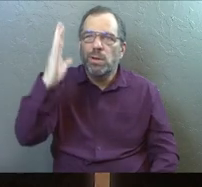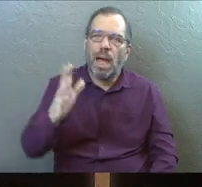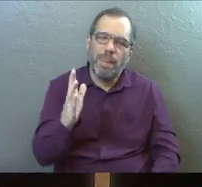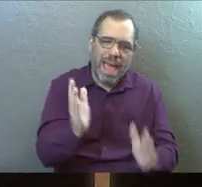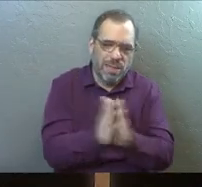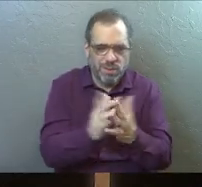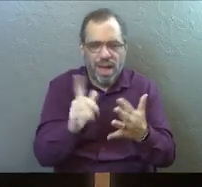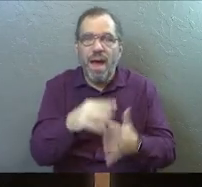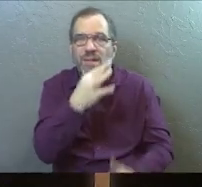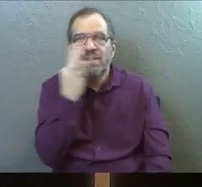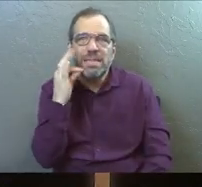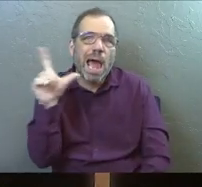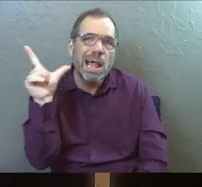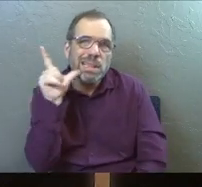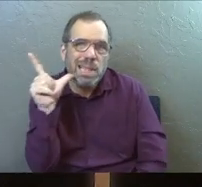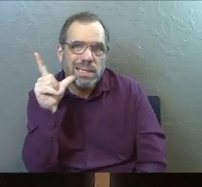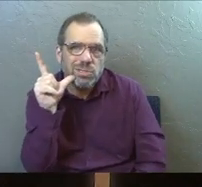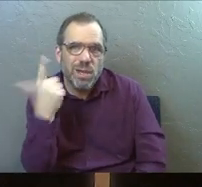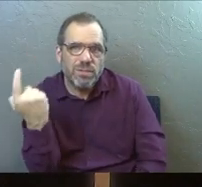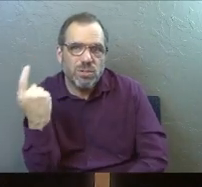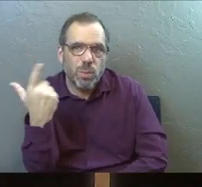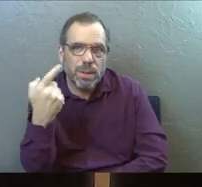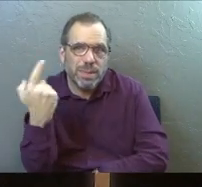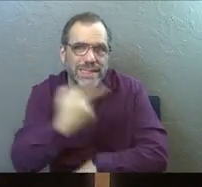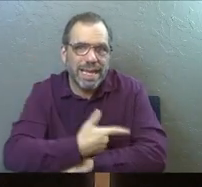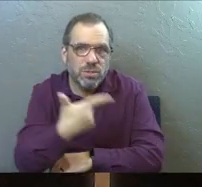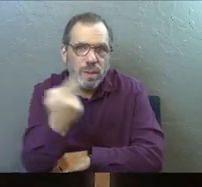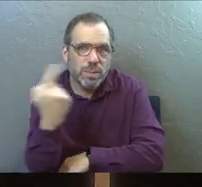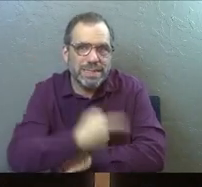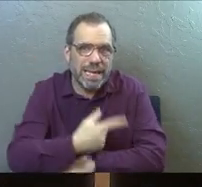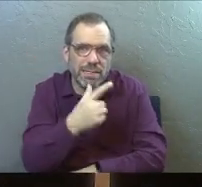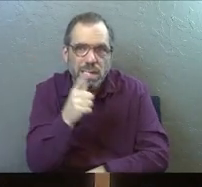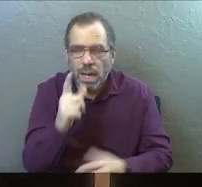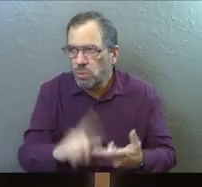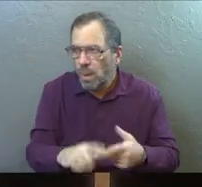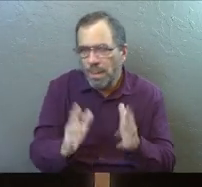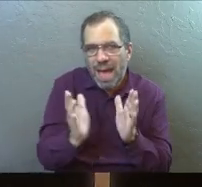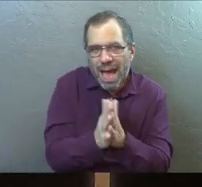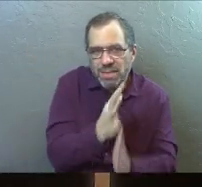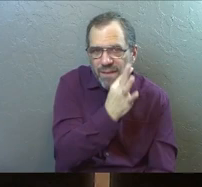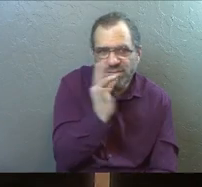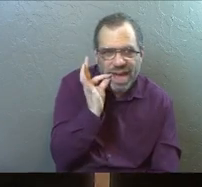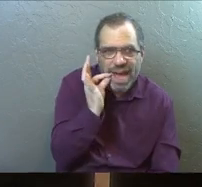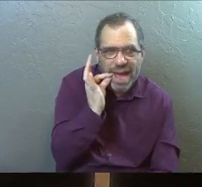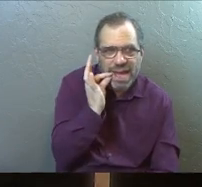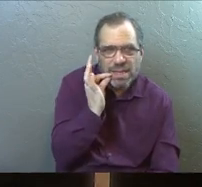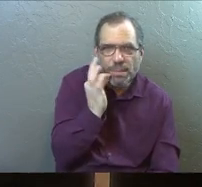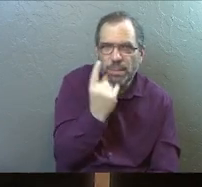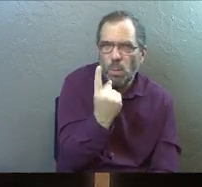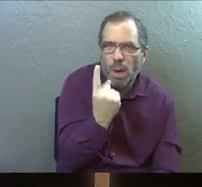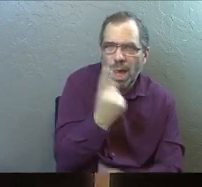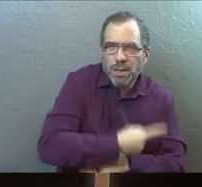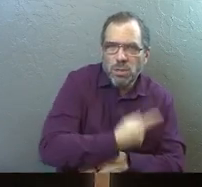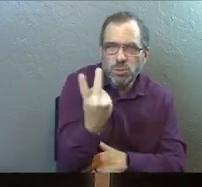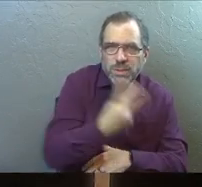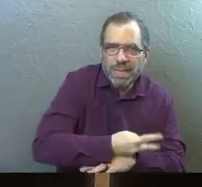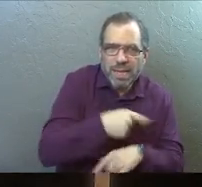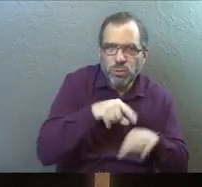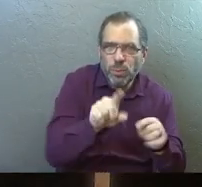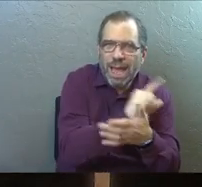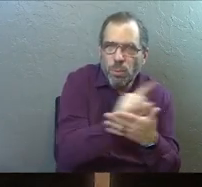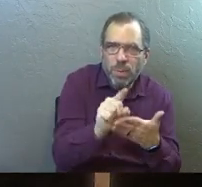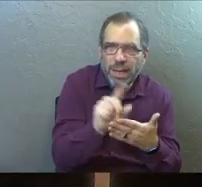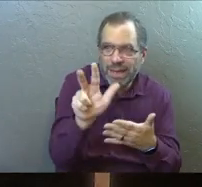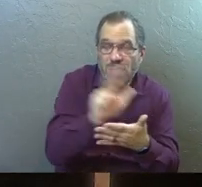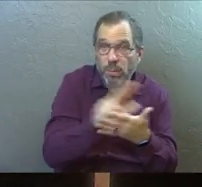might call you to fast your lunches for the 21 days. Or maybe he calls you to fast 1 or 2 days a week during